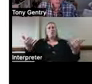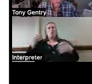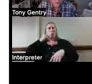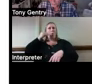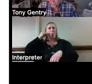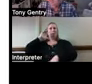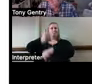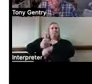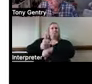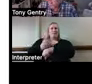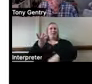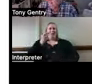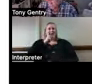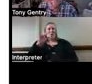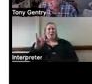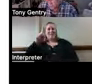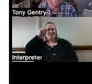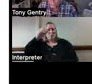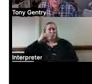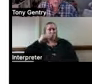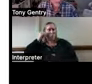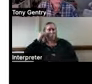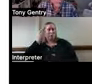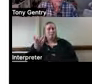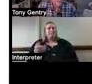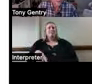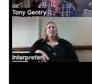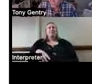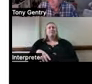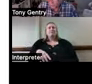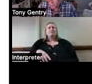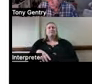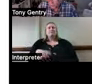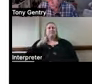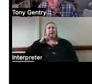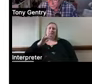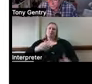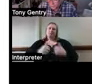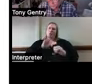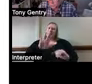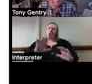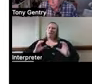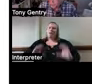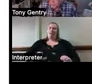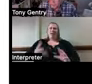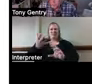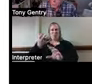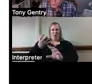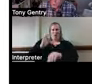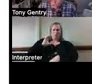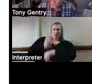we've all been talking about them for a long time. Very likely your clients are interested in these assistive technologies,